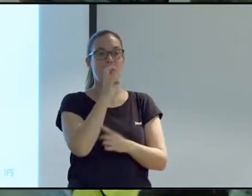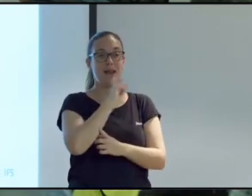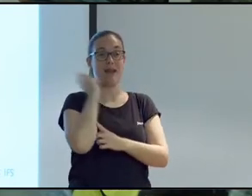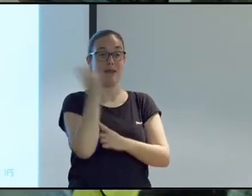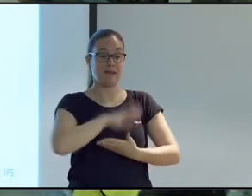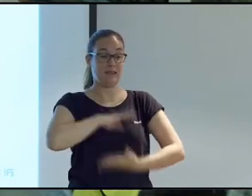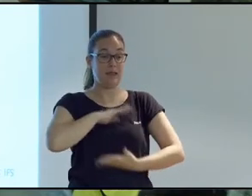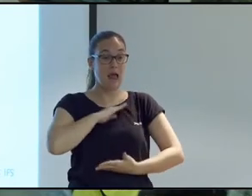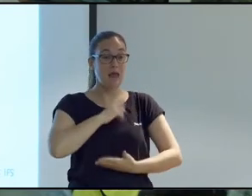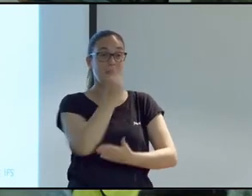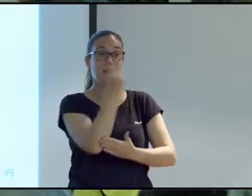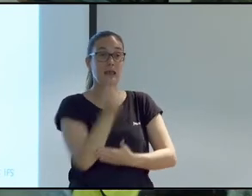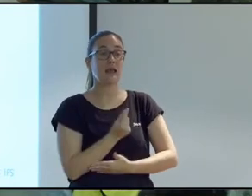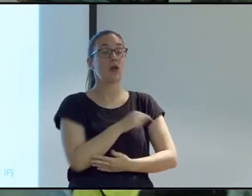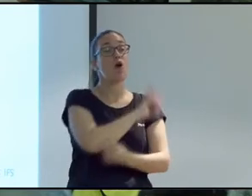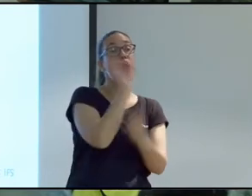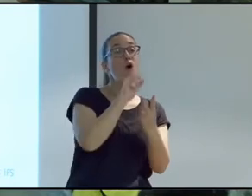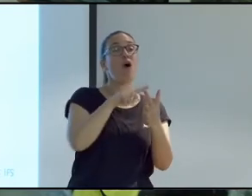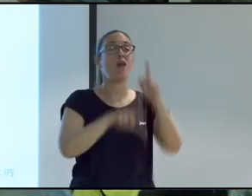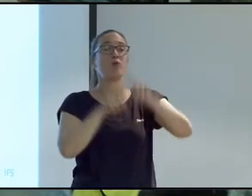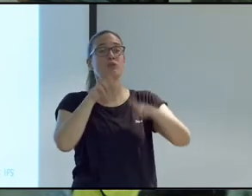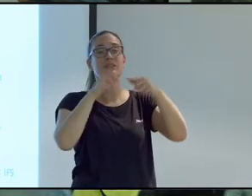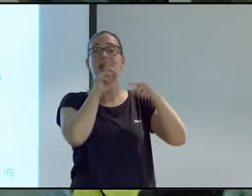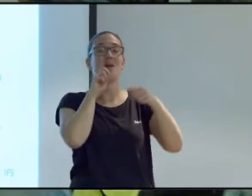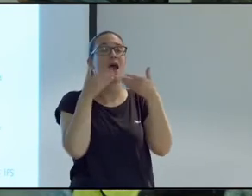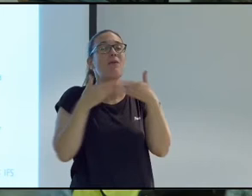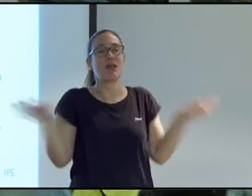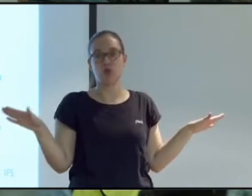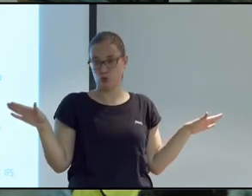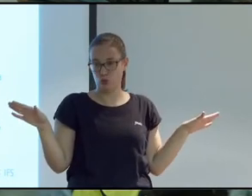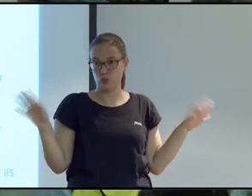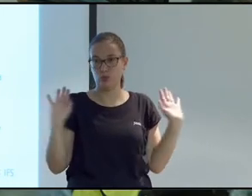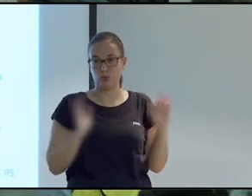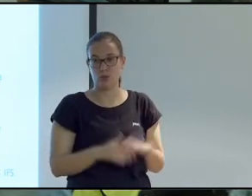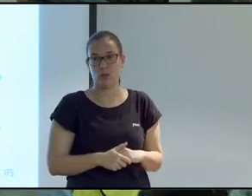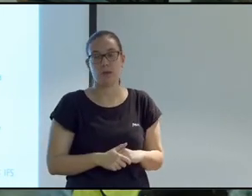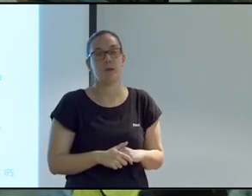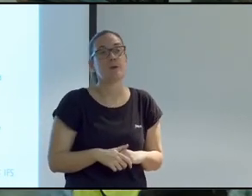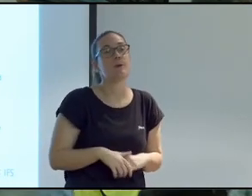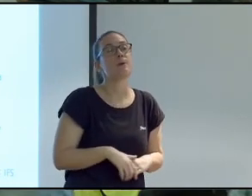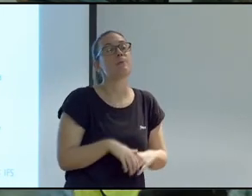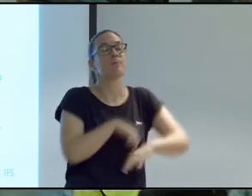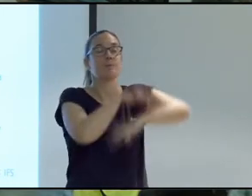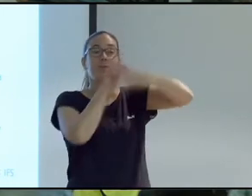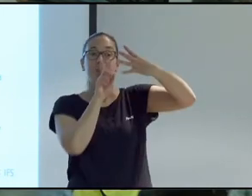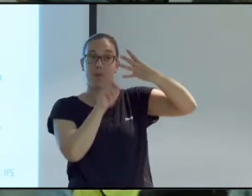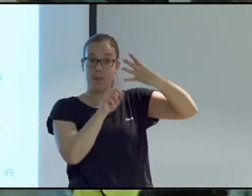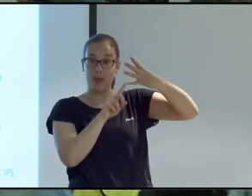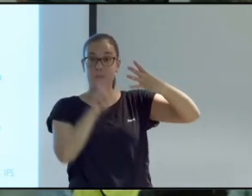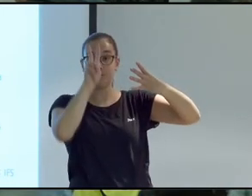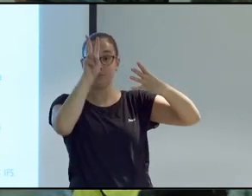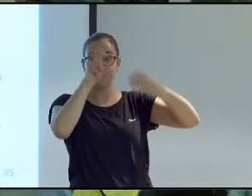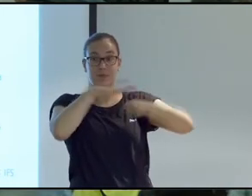So design can be conceived as something that happens from the perspective of diversity. These lead to open